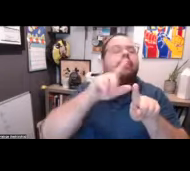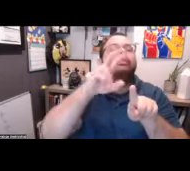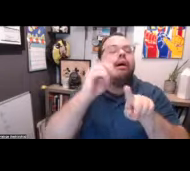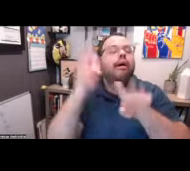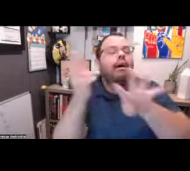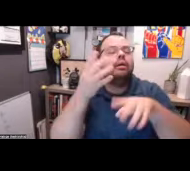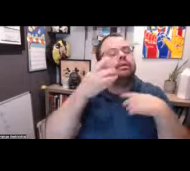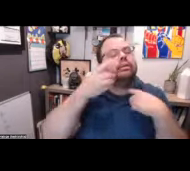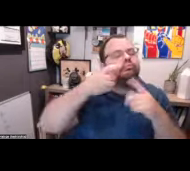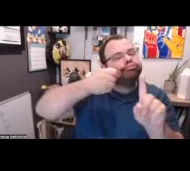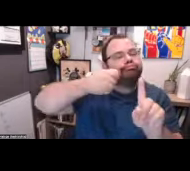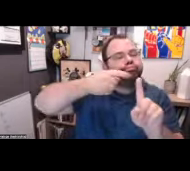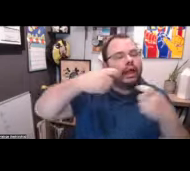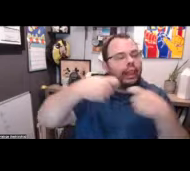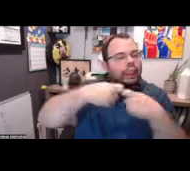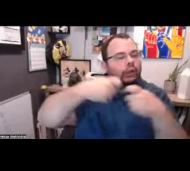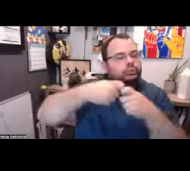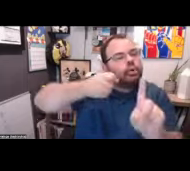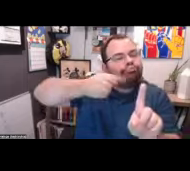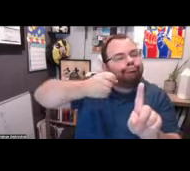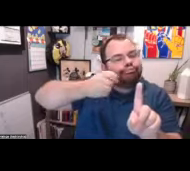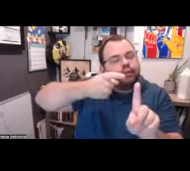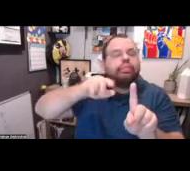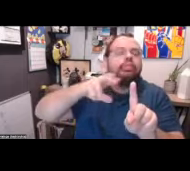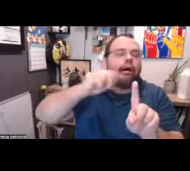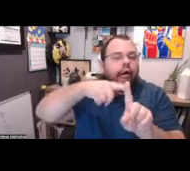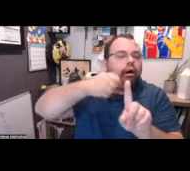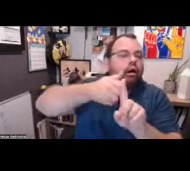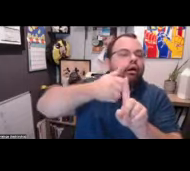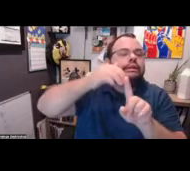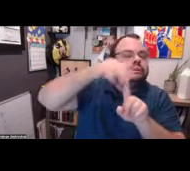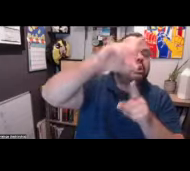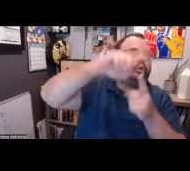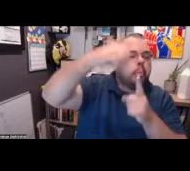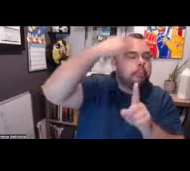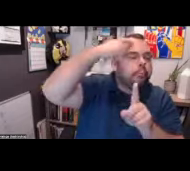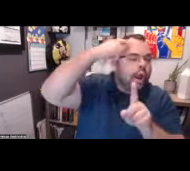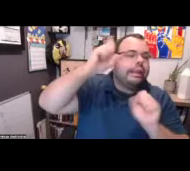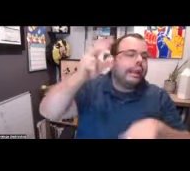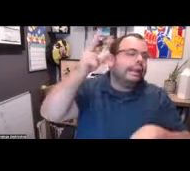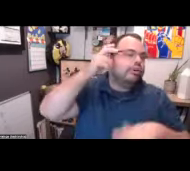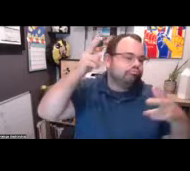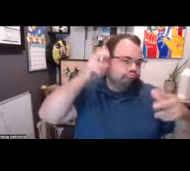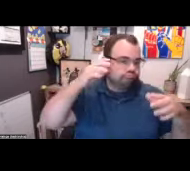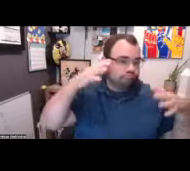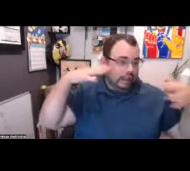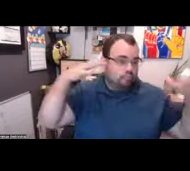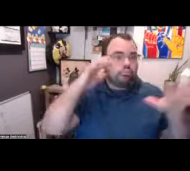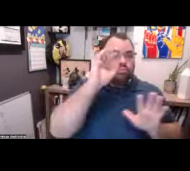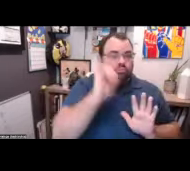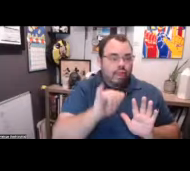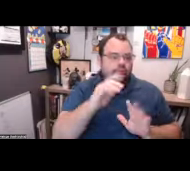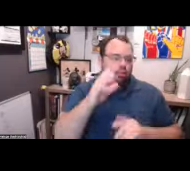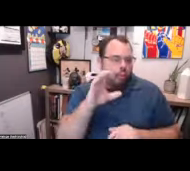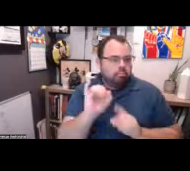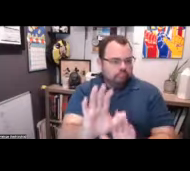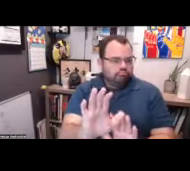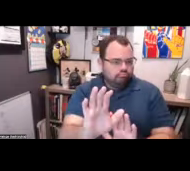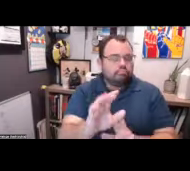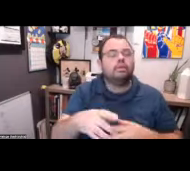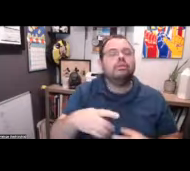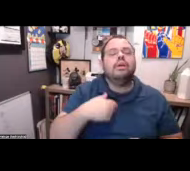cochlea exactly? That's where the electrical signals uh, are sent to the brain to make